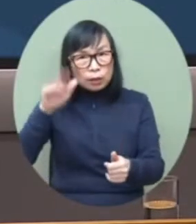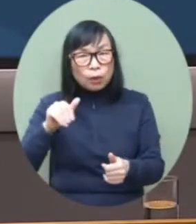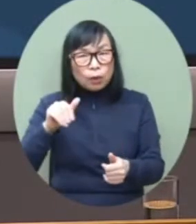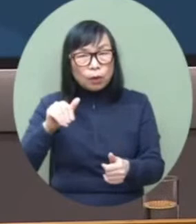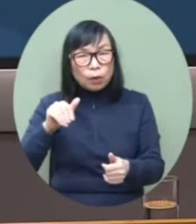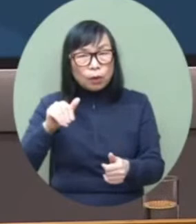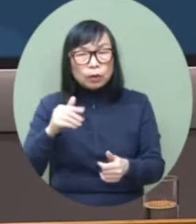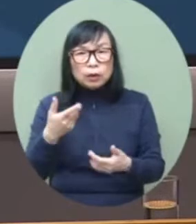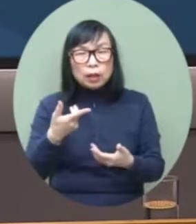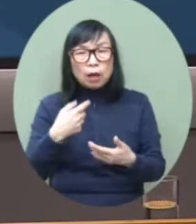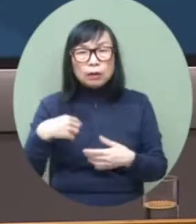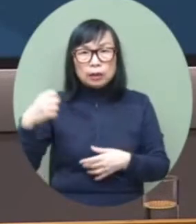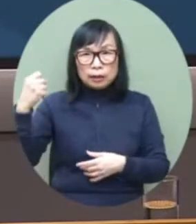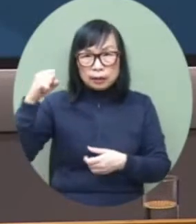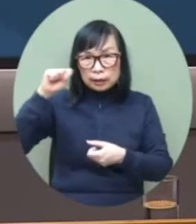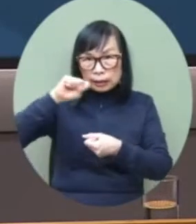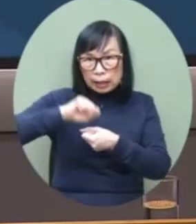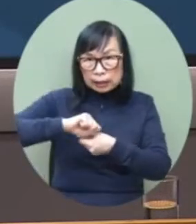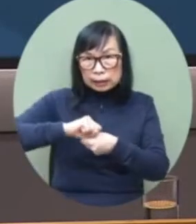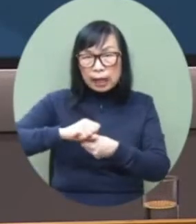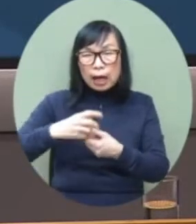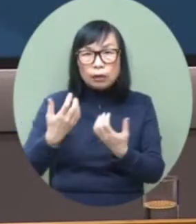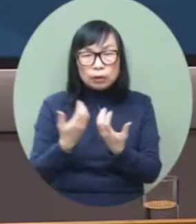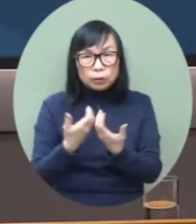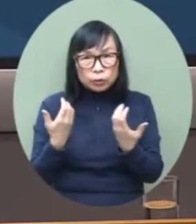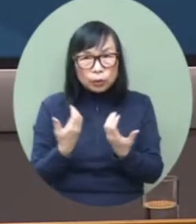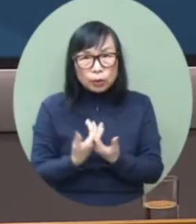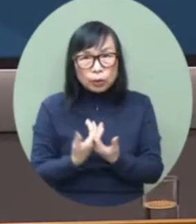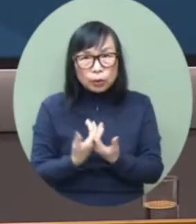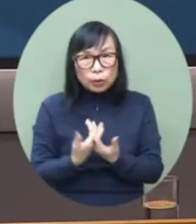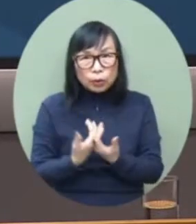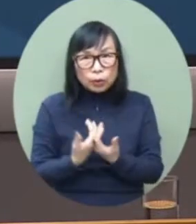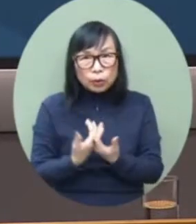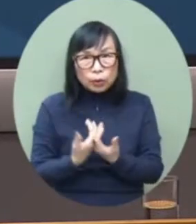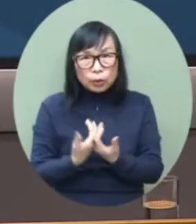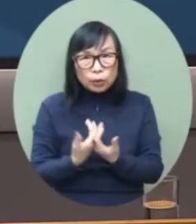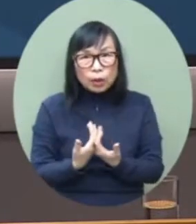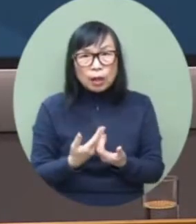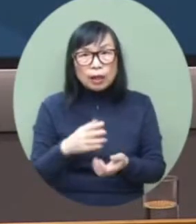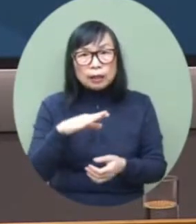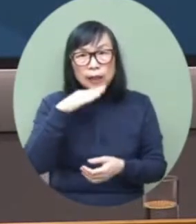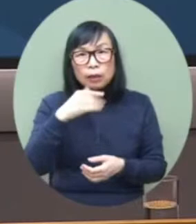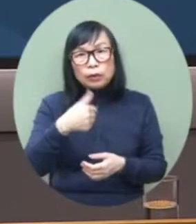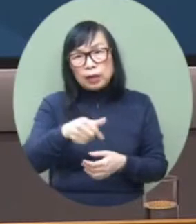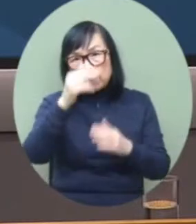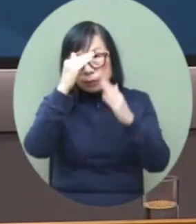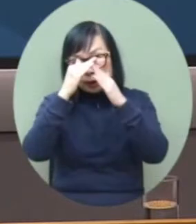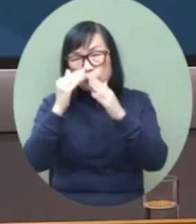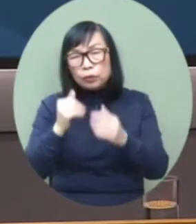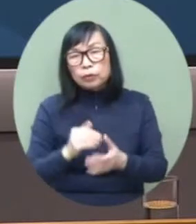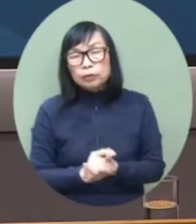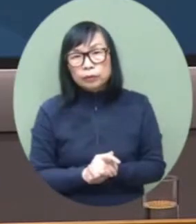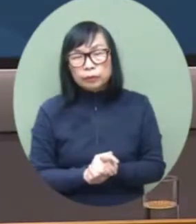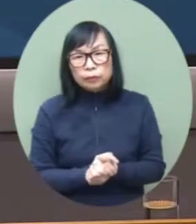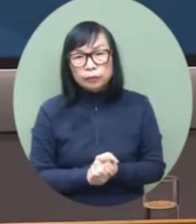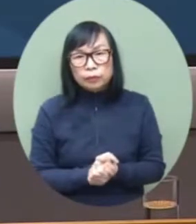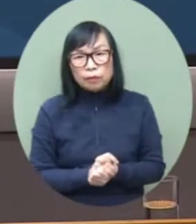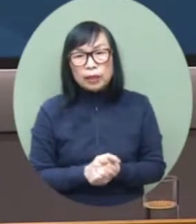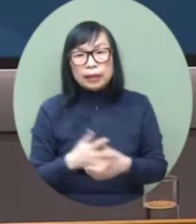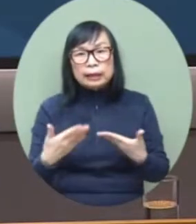them when these facilities are available. And we are working on that. Thank